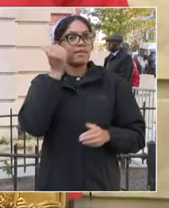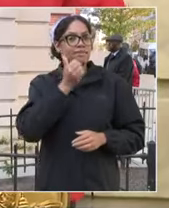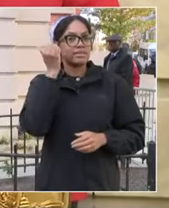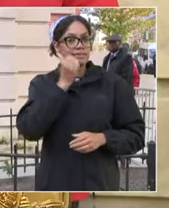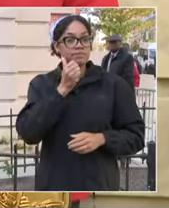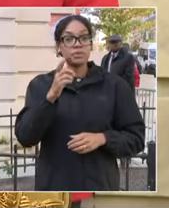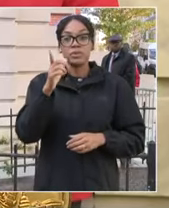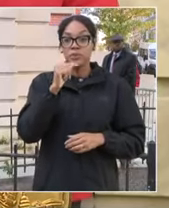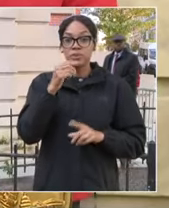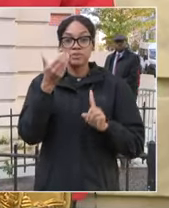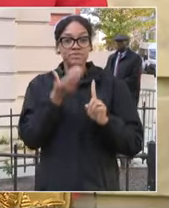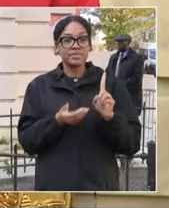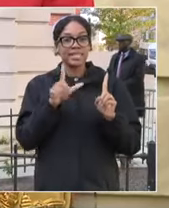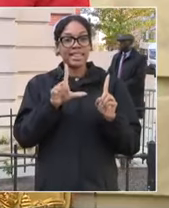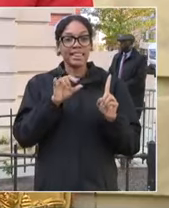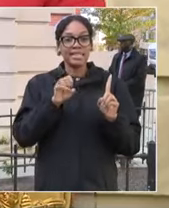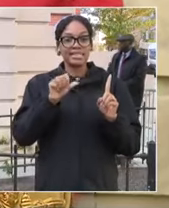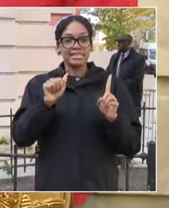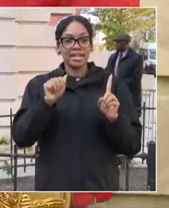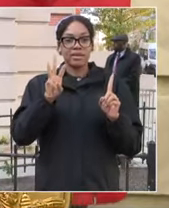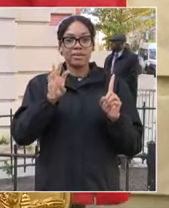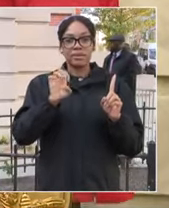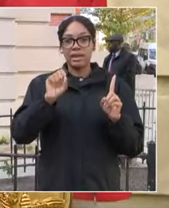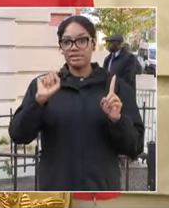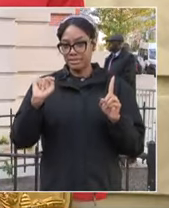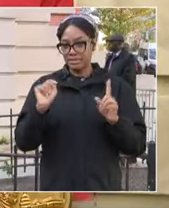Miss Lisa West.